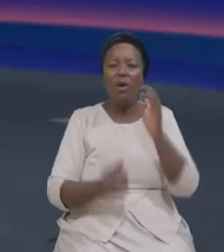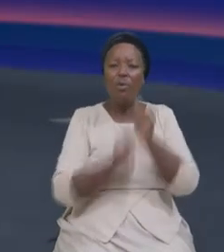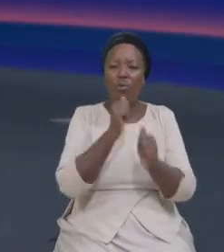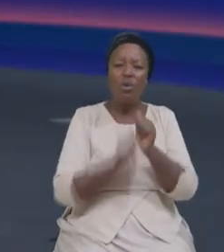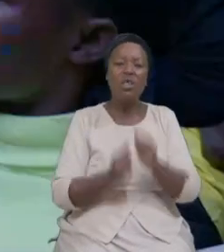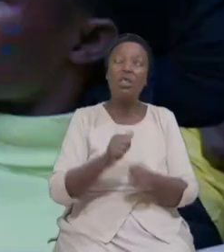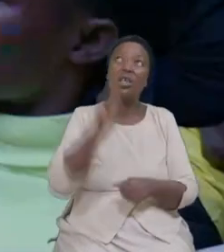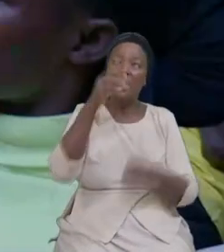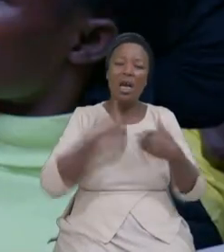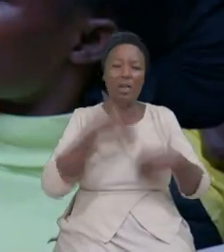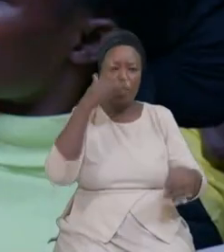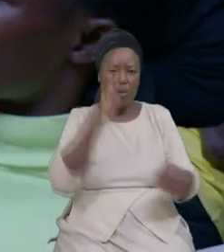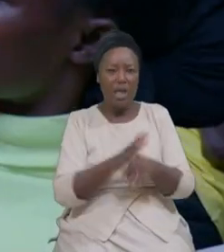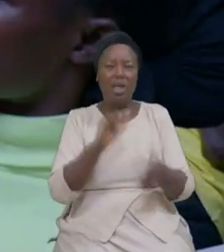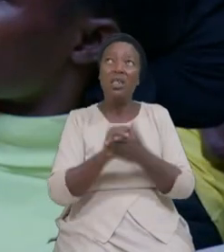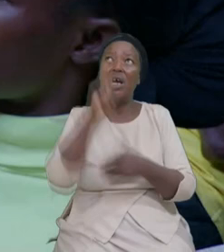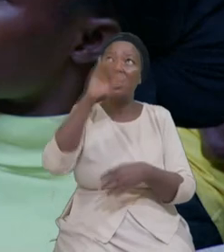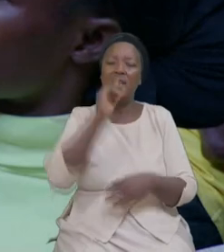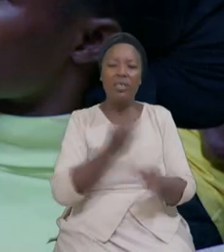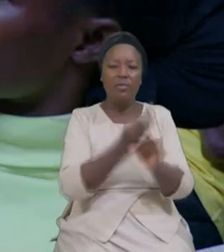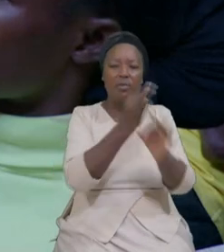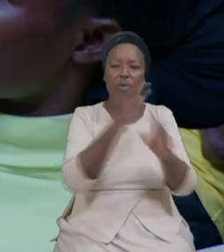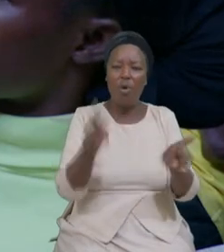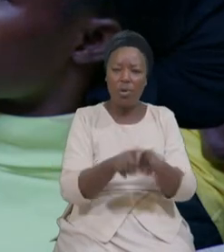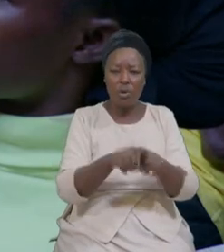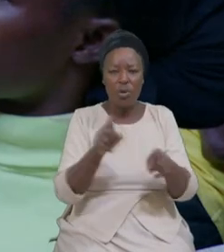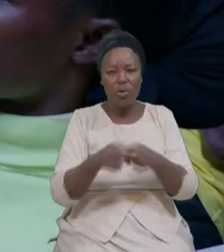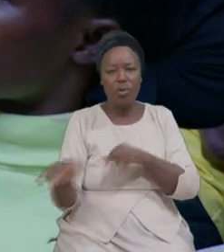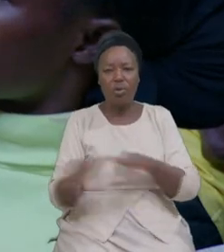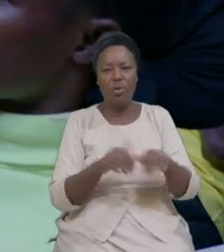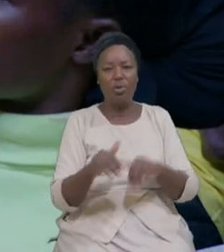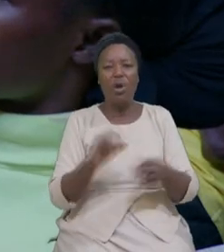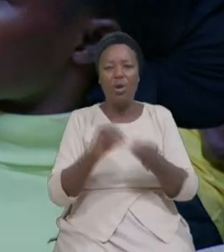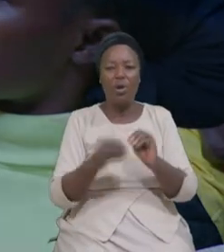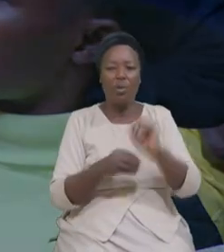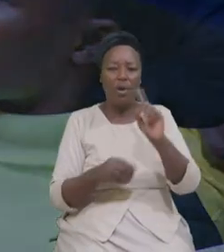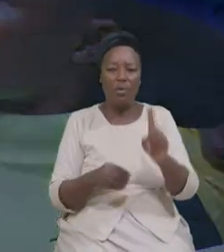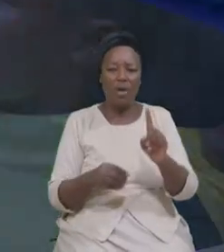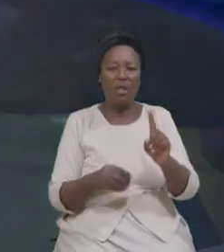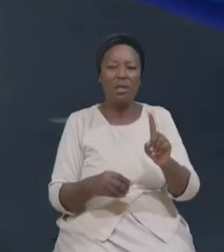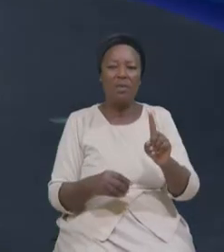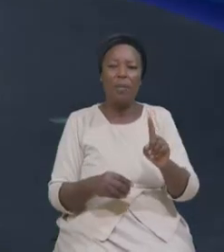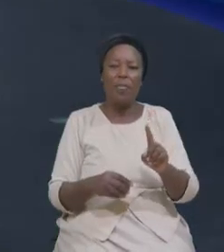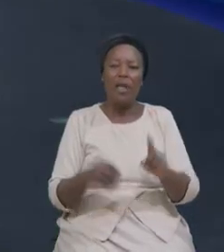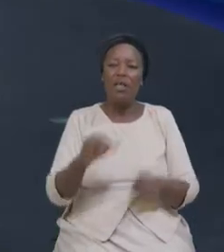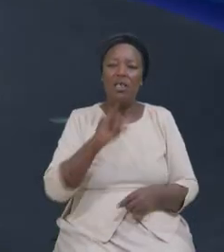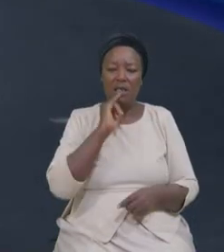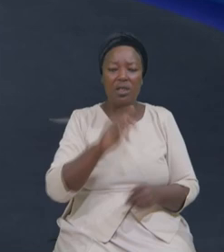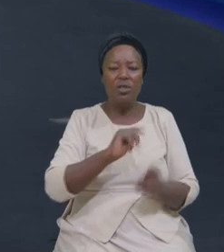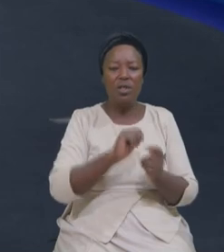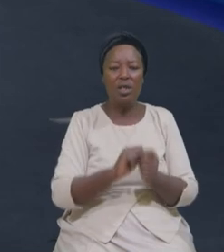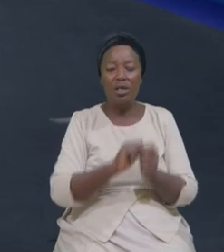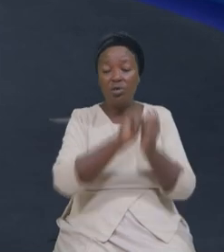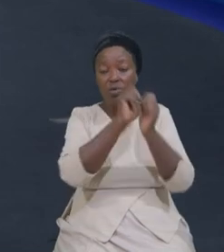he is able also to perform. Number one is transforming